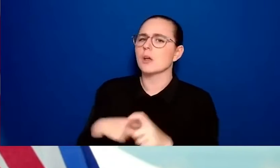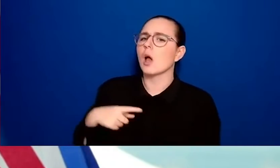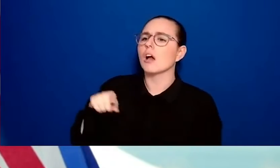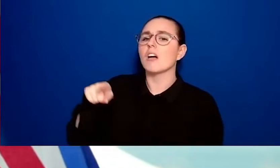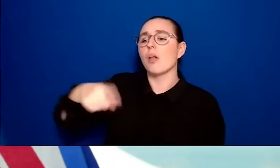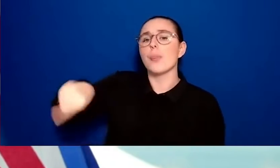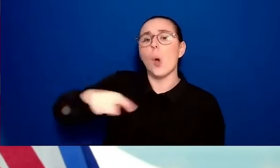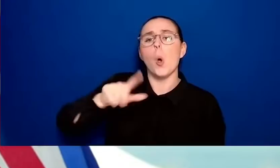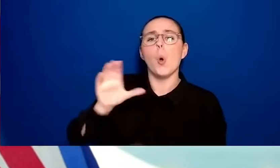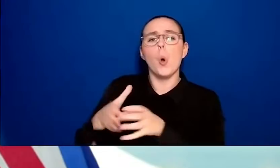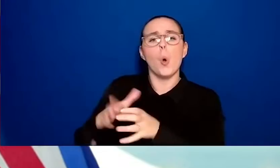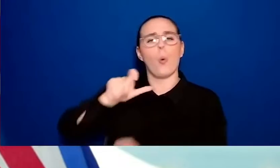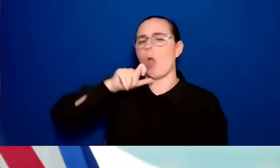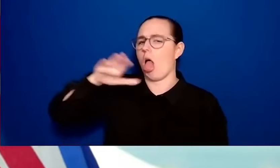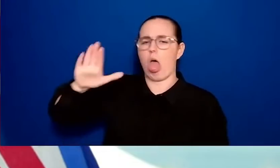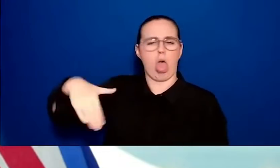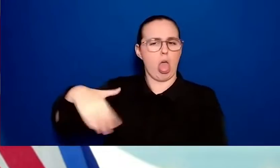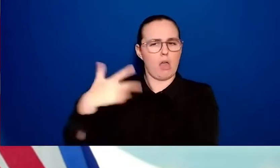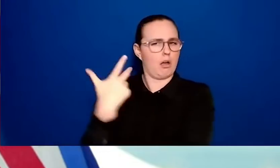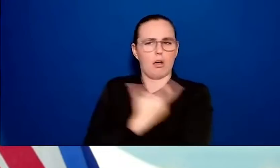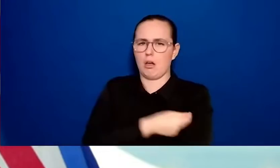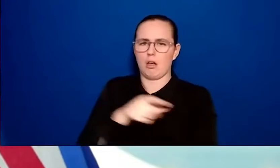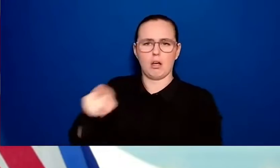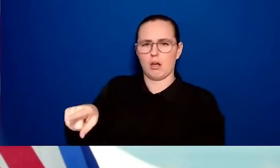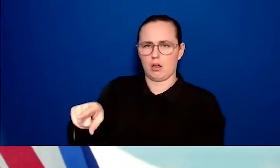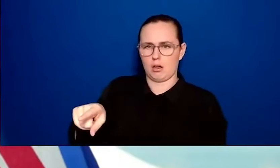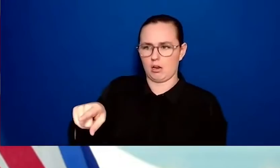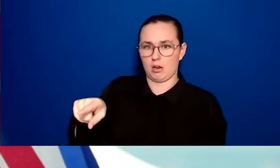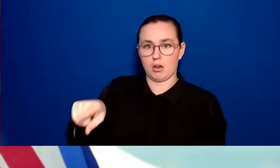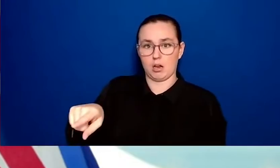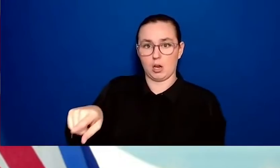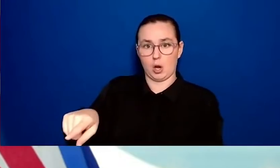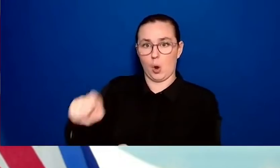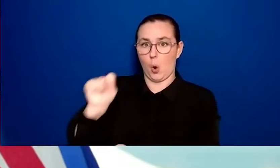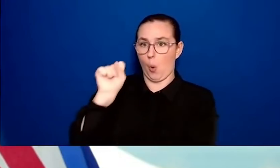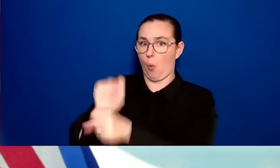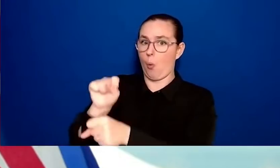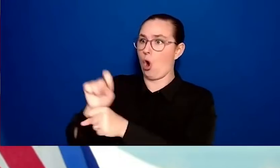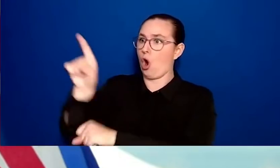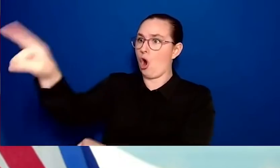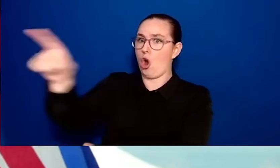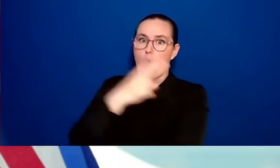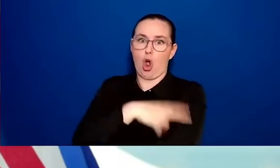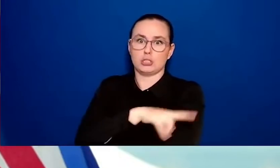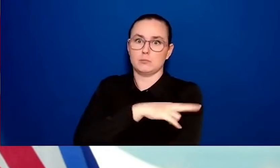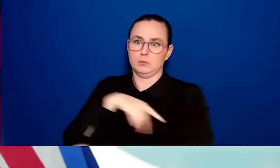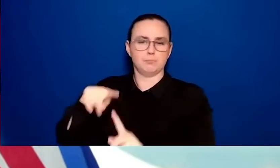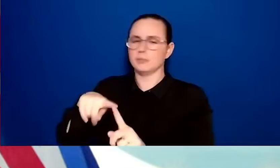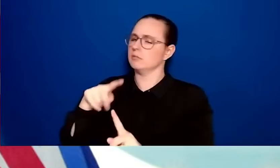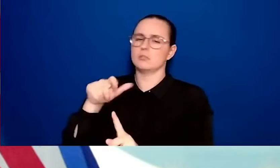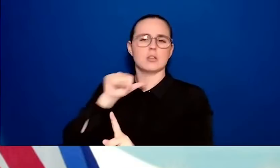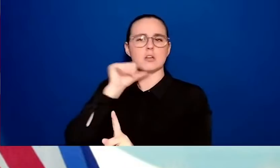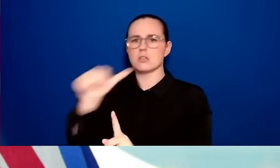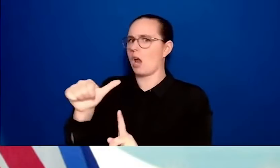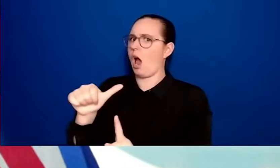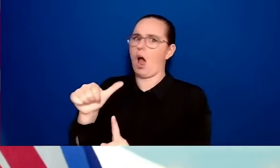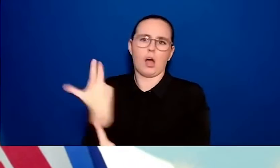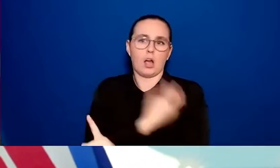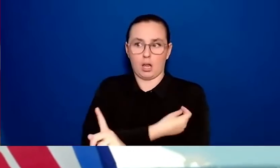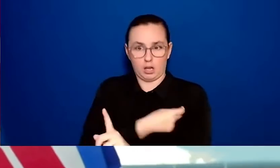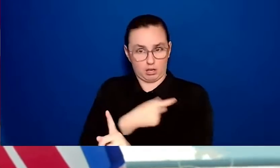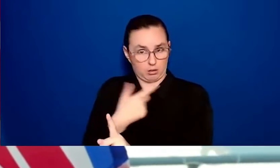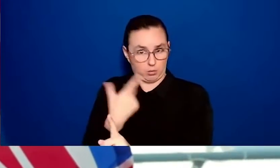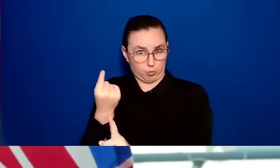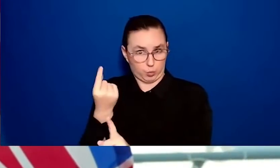Is it reassignment or dismissal? How does that work? And just briefly to follow up on the first part,